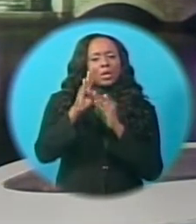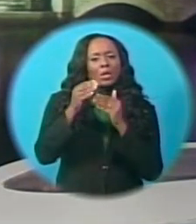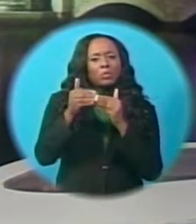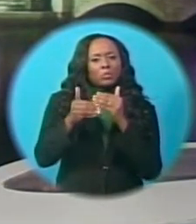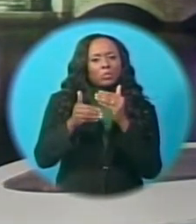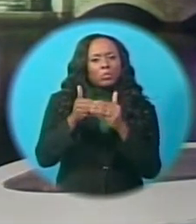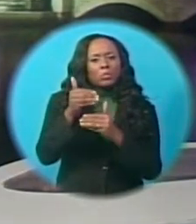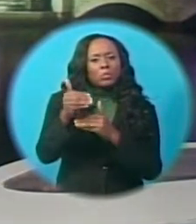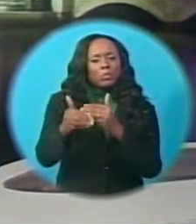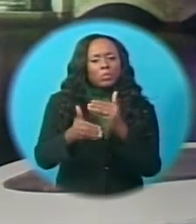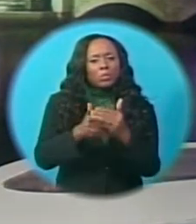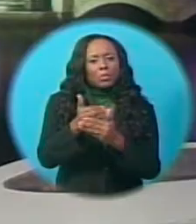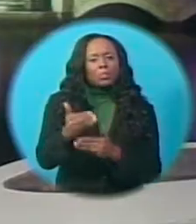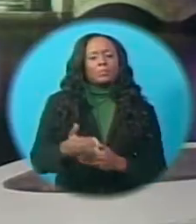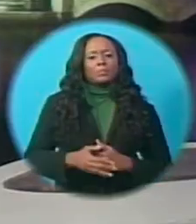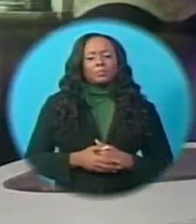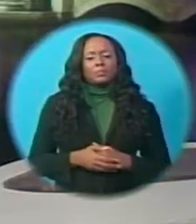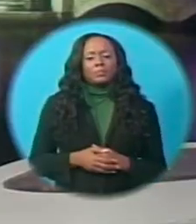budget debate wrap-up.